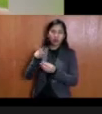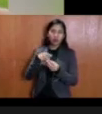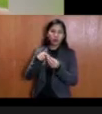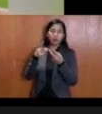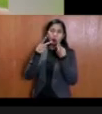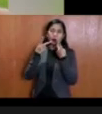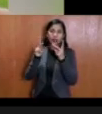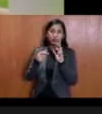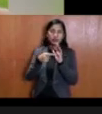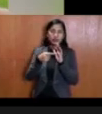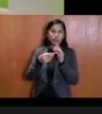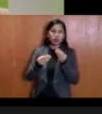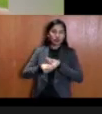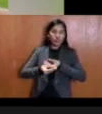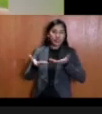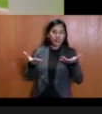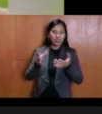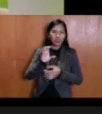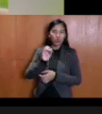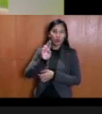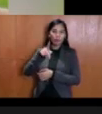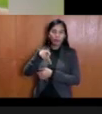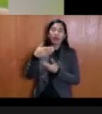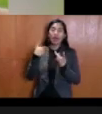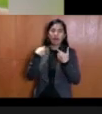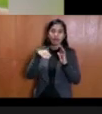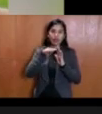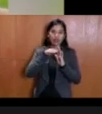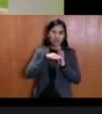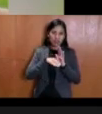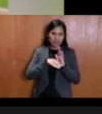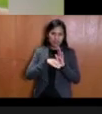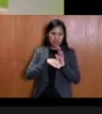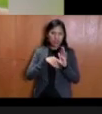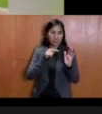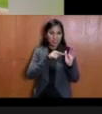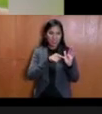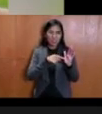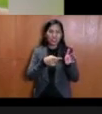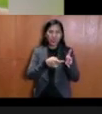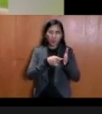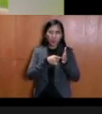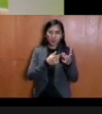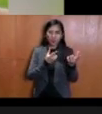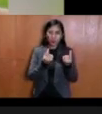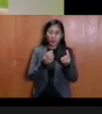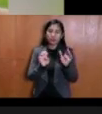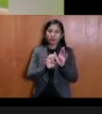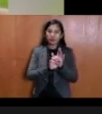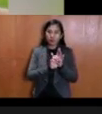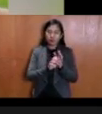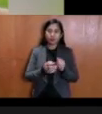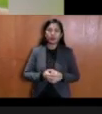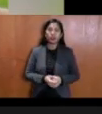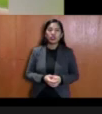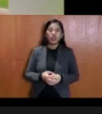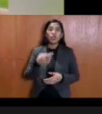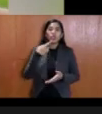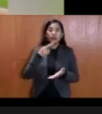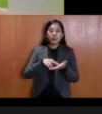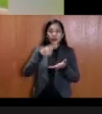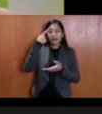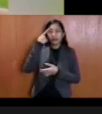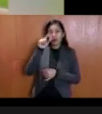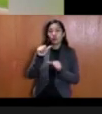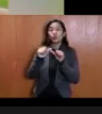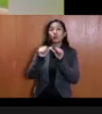corporations. There's a list of things there that they're required to do, including sustainability reporting. Now, you